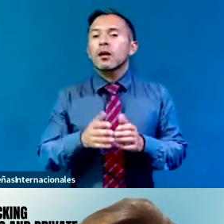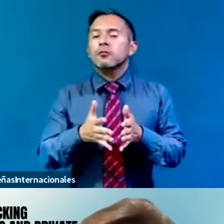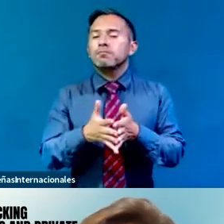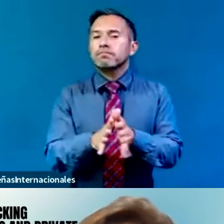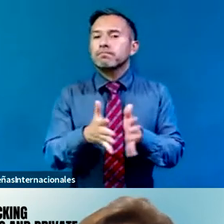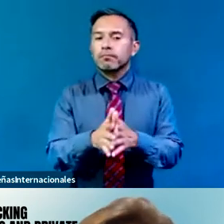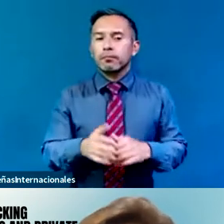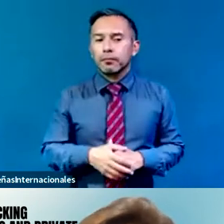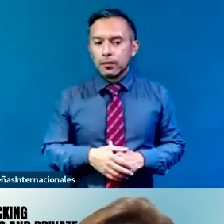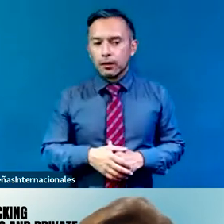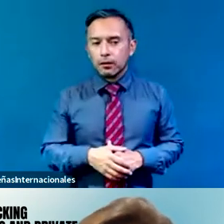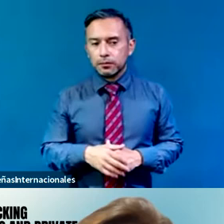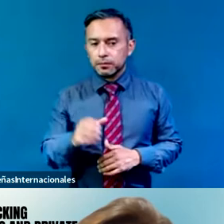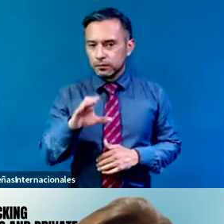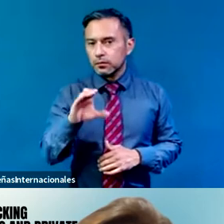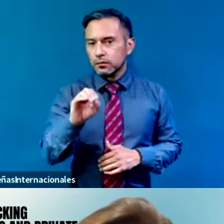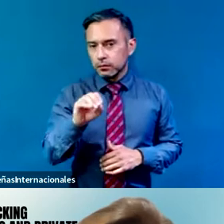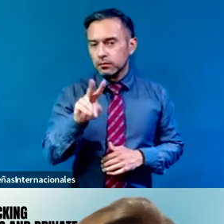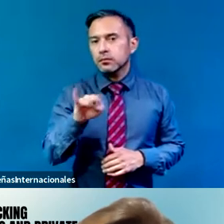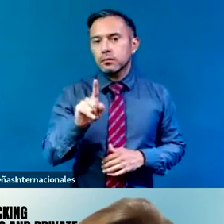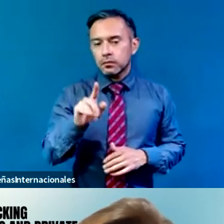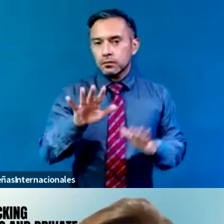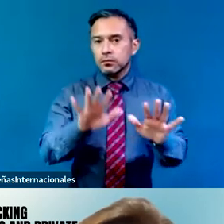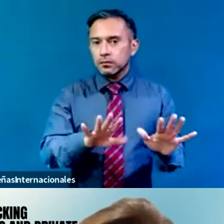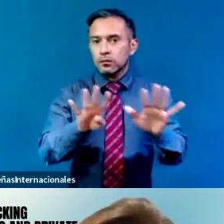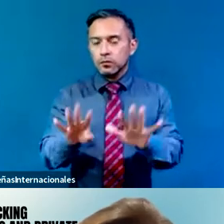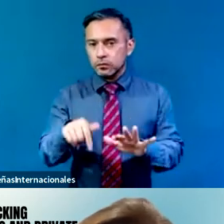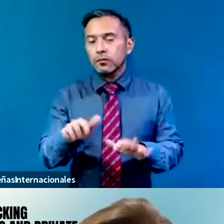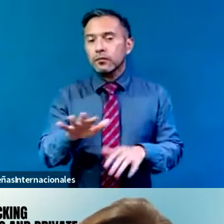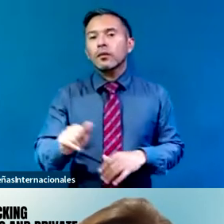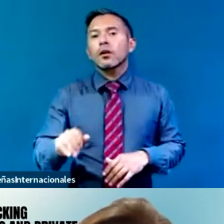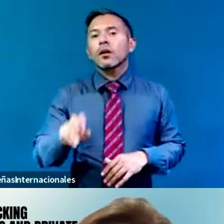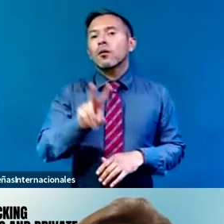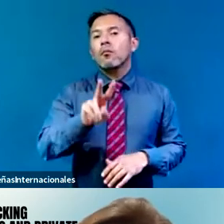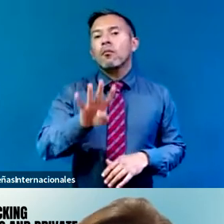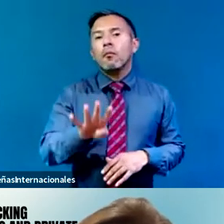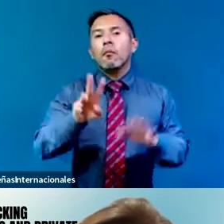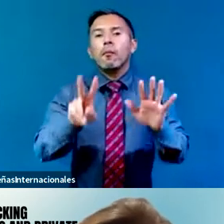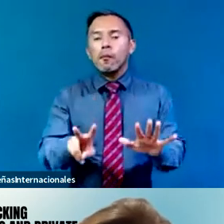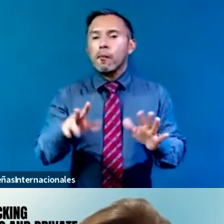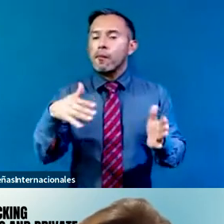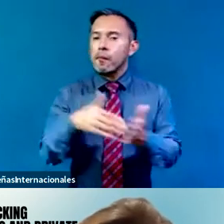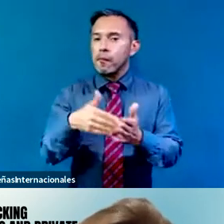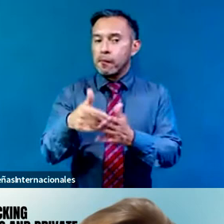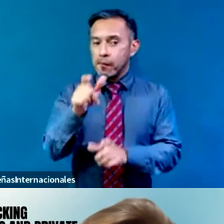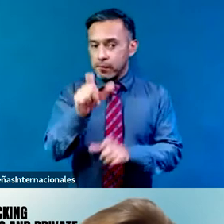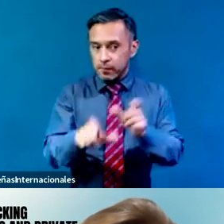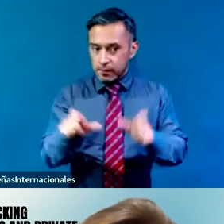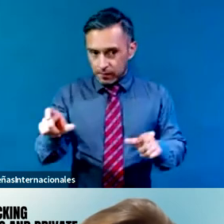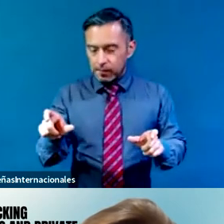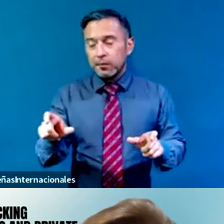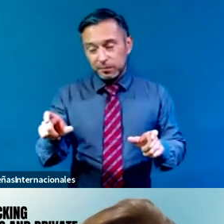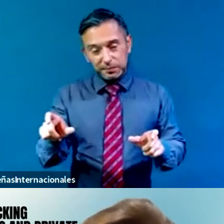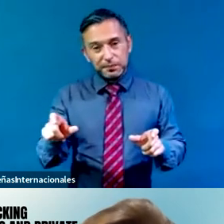is that 247 million women could very well be pushed back into poverty, which would be an